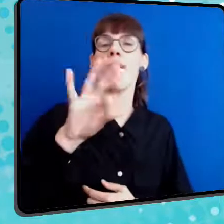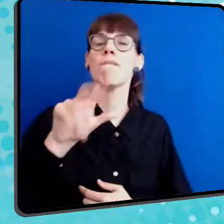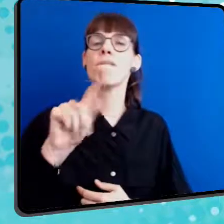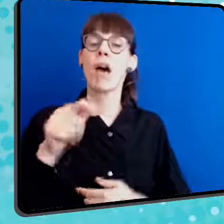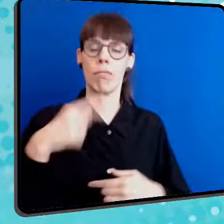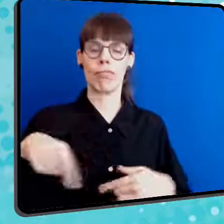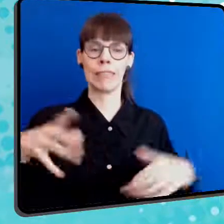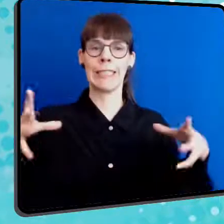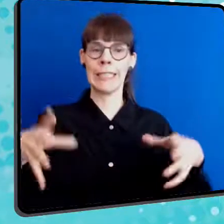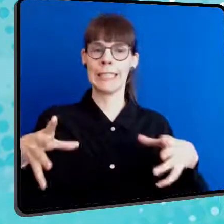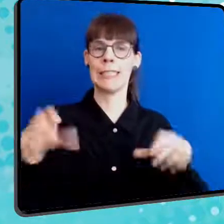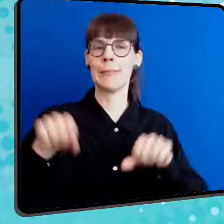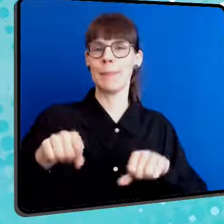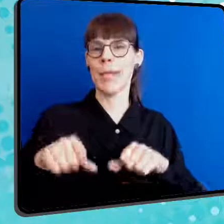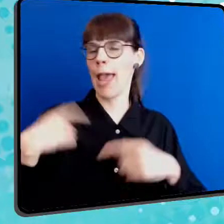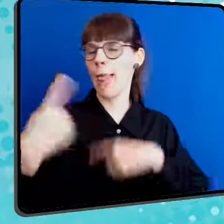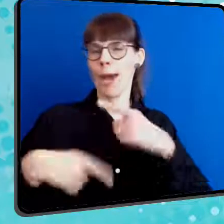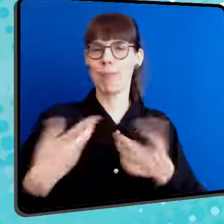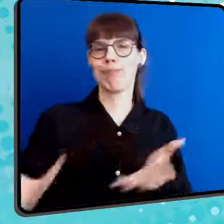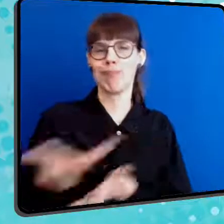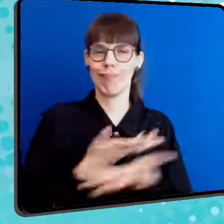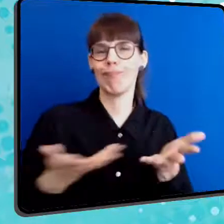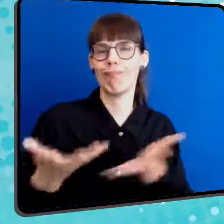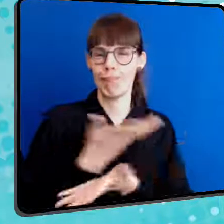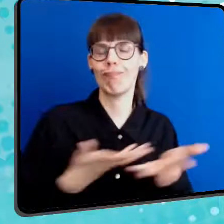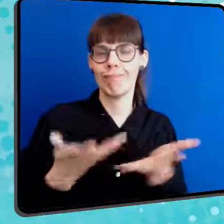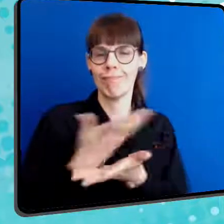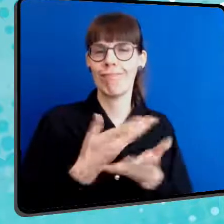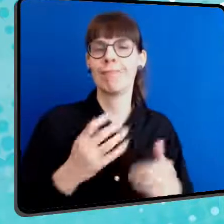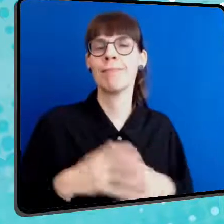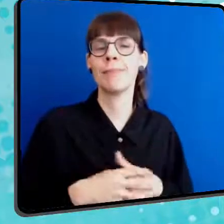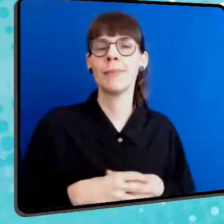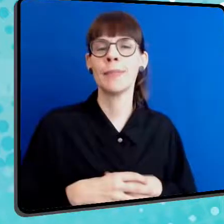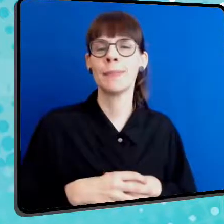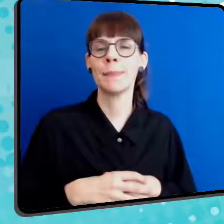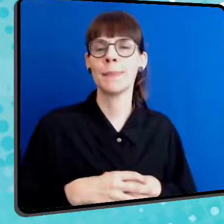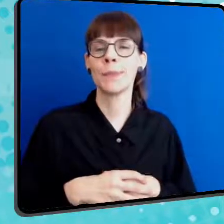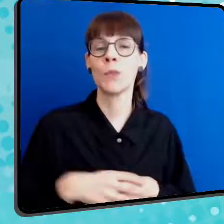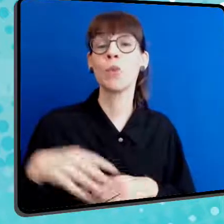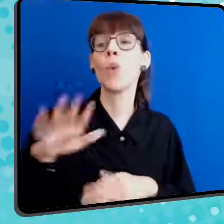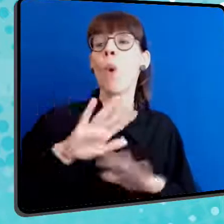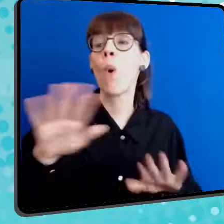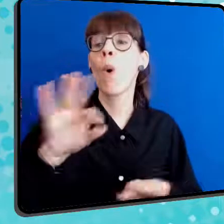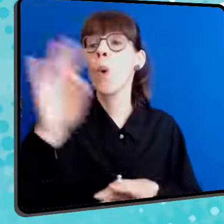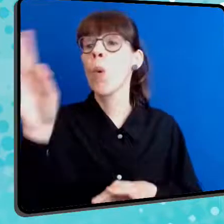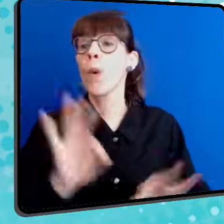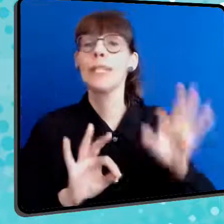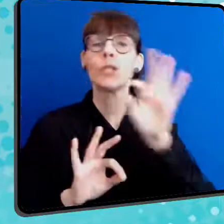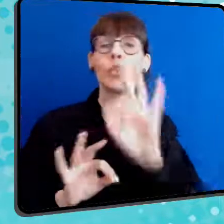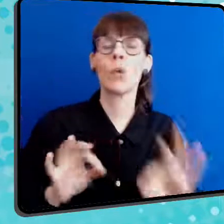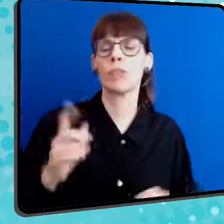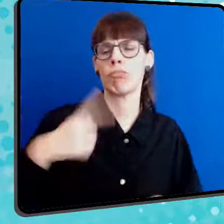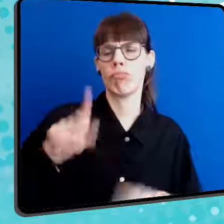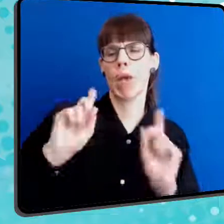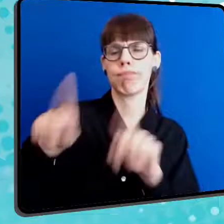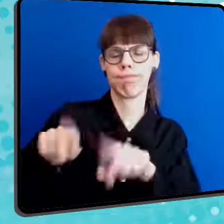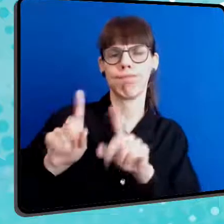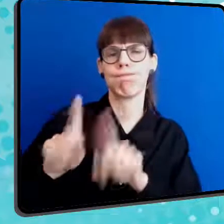casual conversation. And that is where we will answer all those questions you've been asking, like what is a good entry